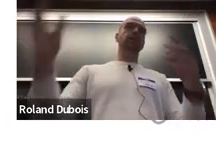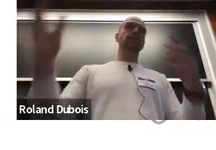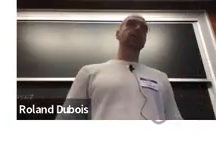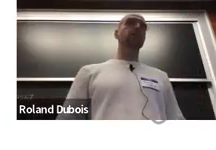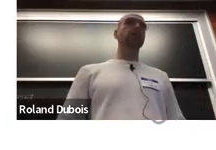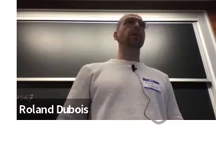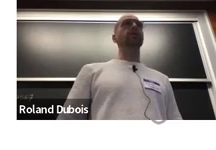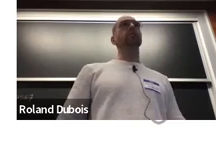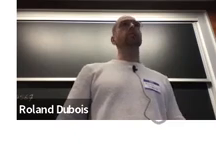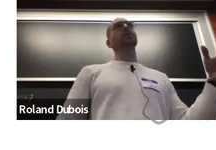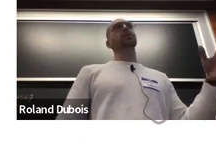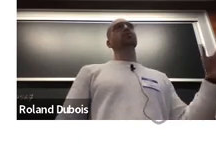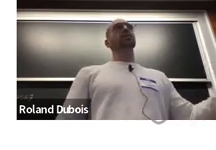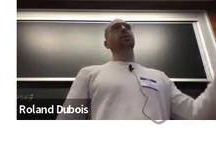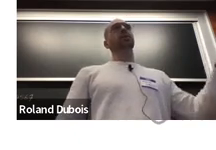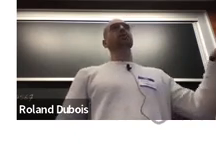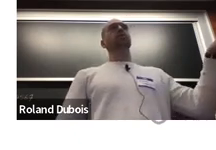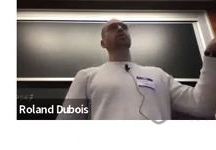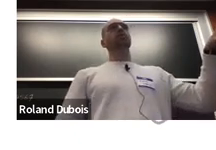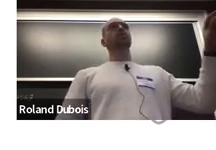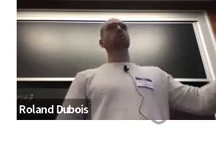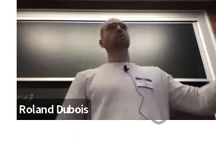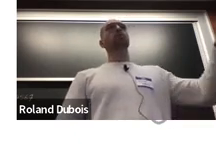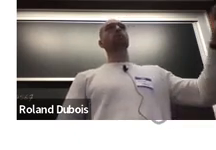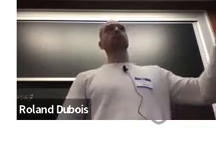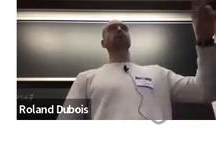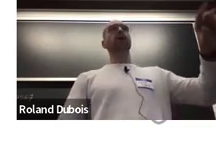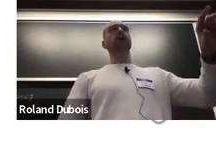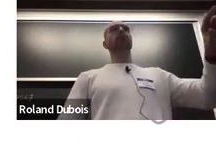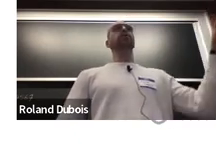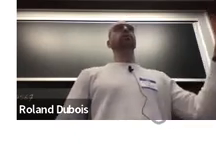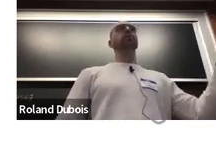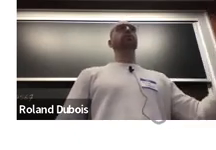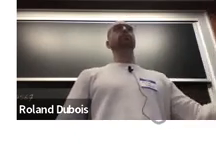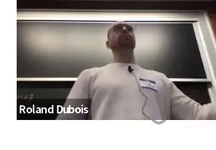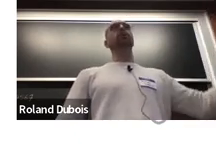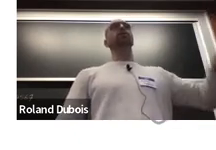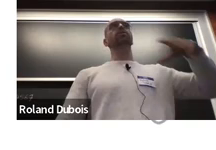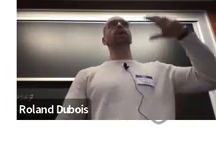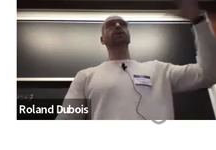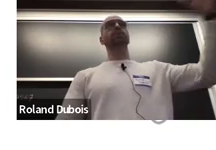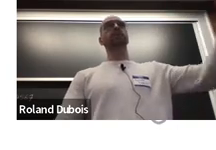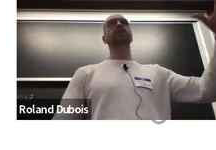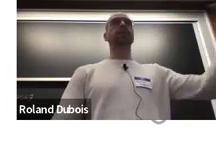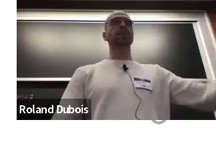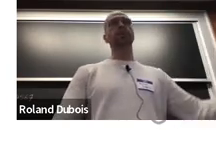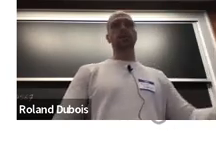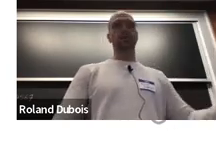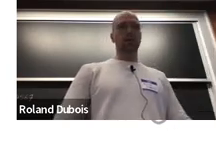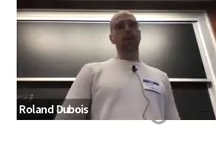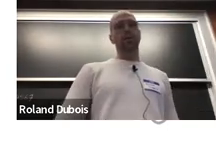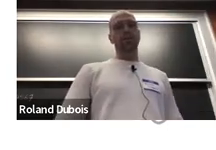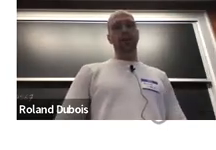and you have to kind of figure out a way how to translate the few commands you have into a larger maximized